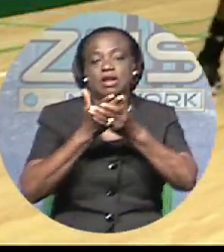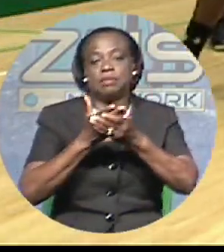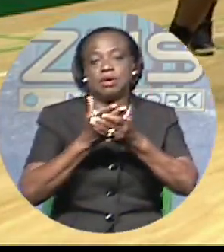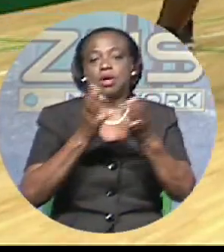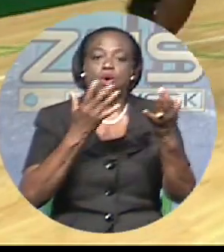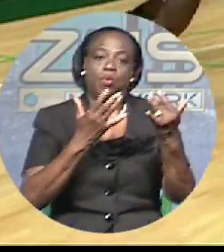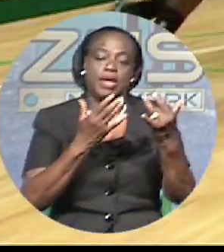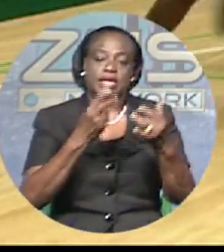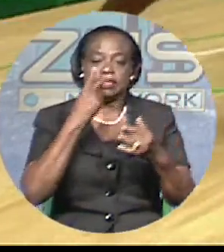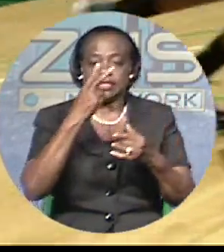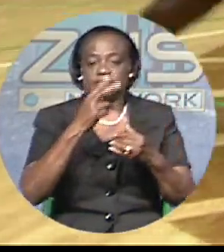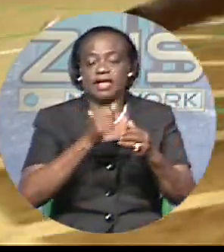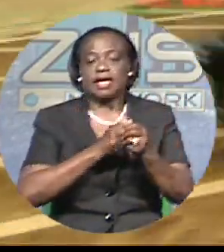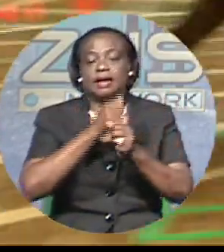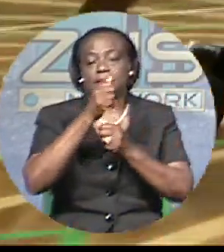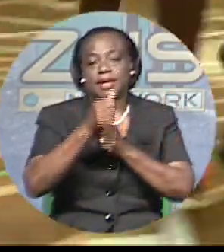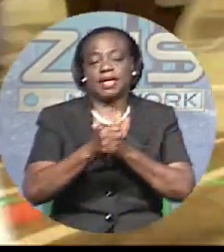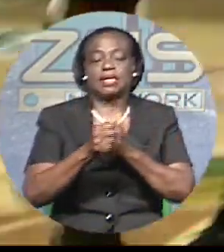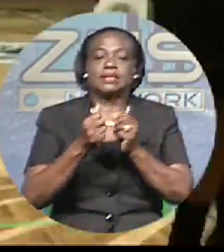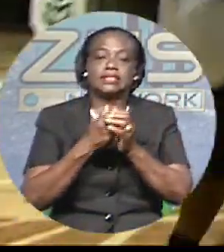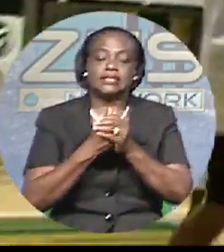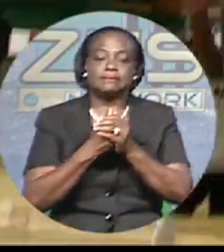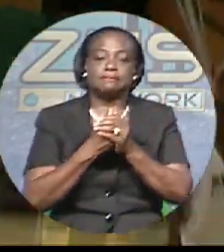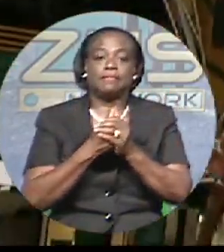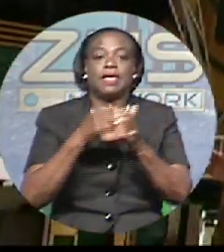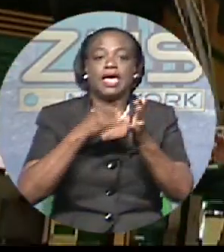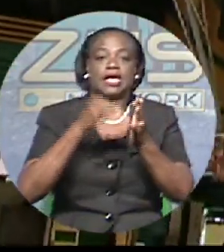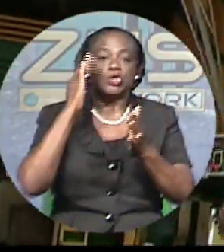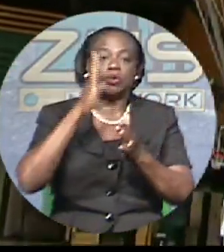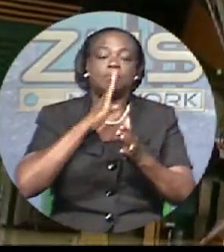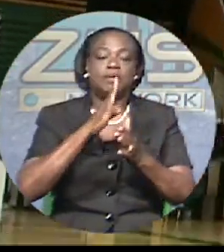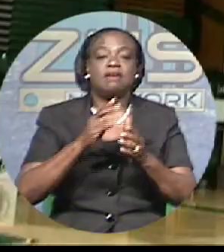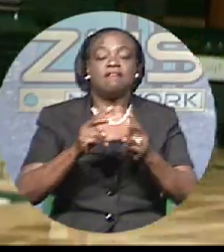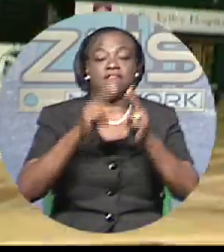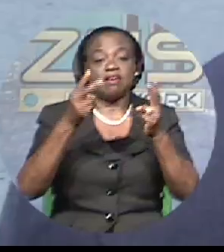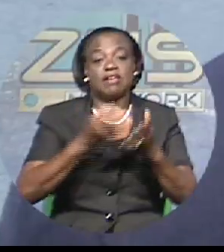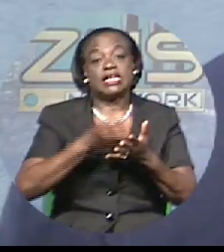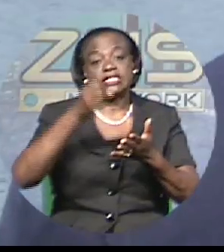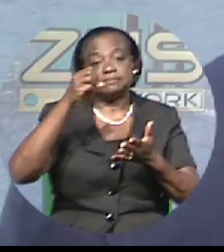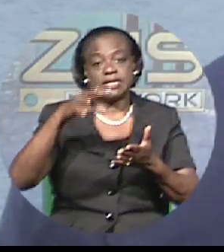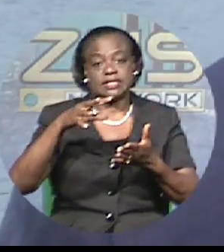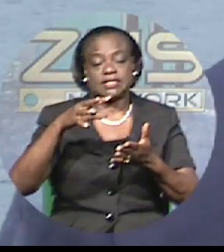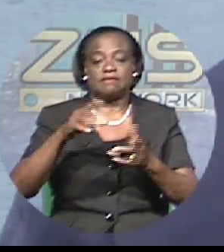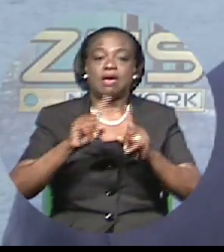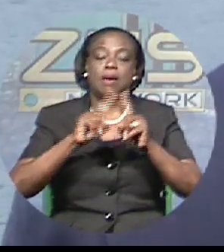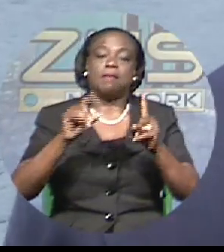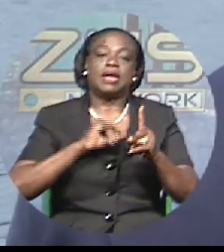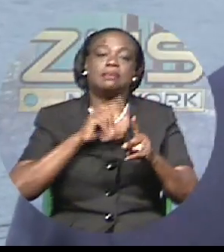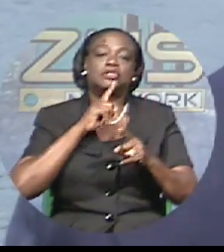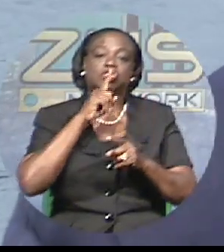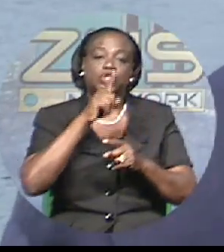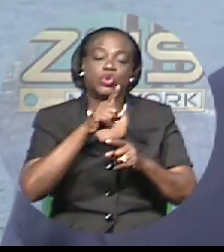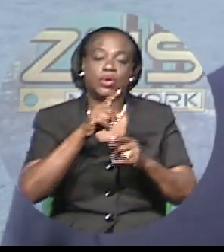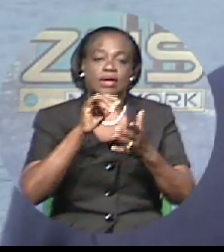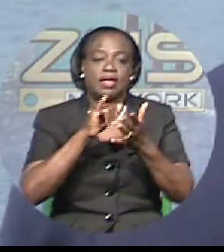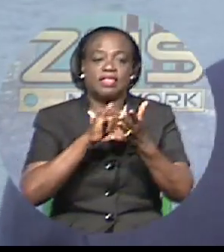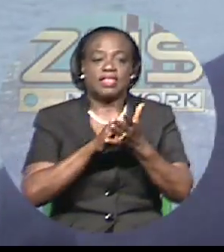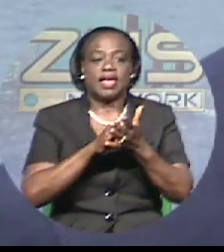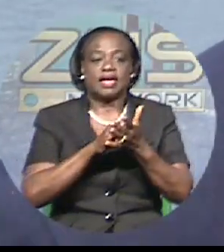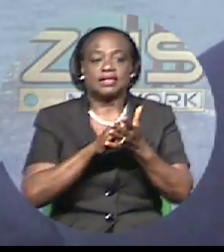pass. It'll be a costly venture, but I'm sure the BOC and probably partnering with